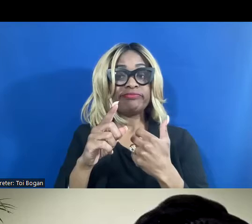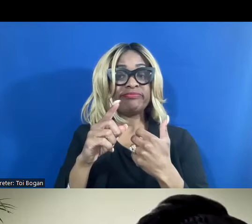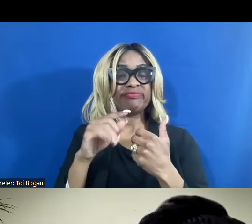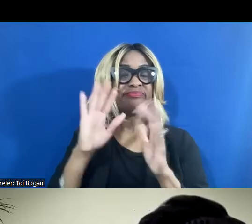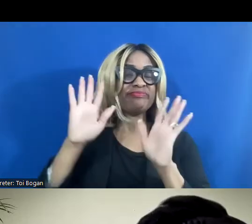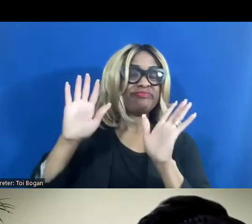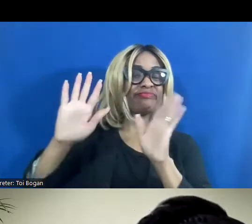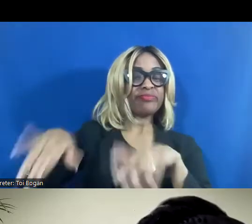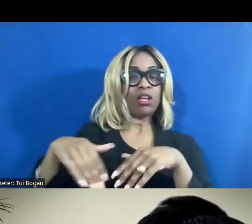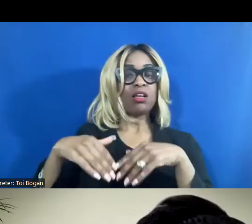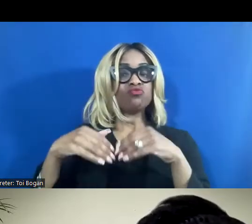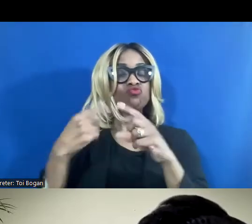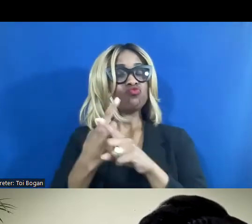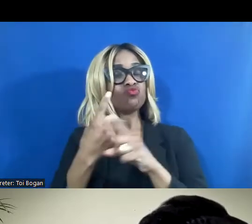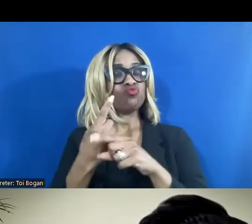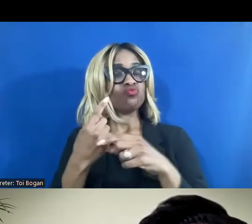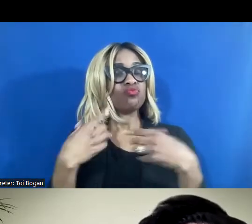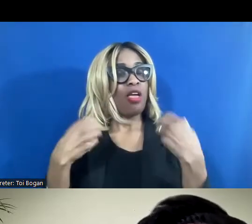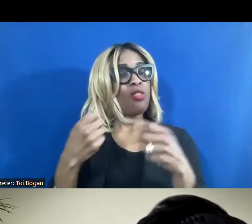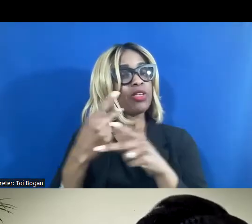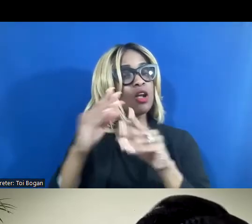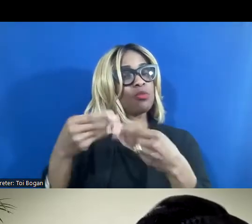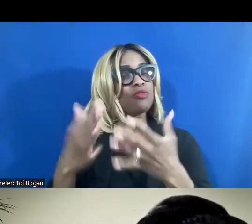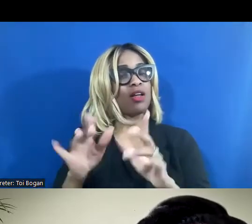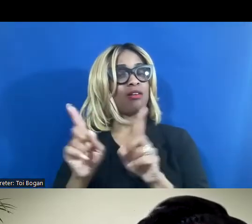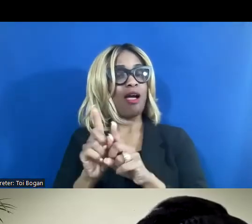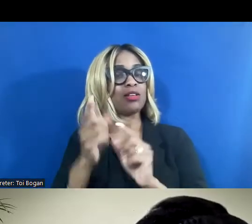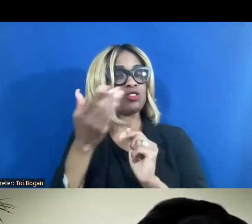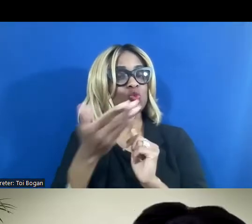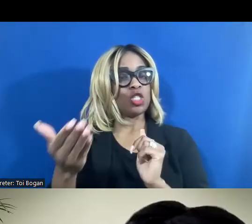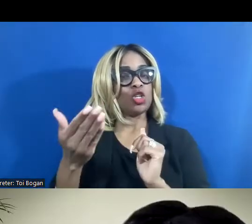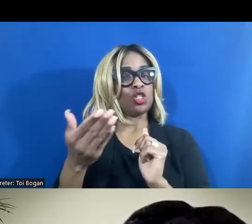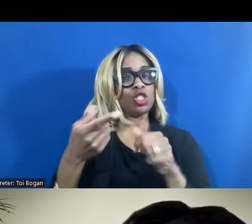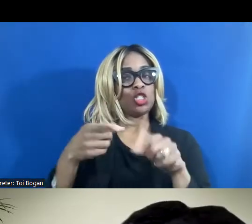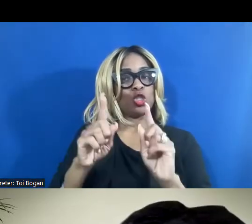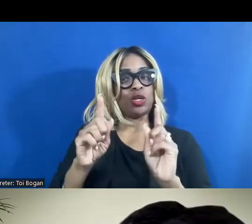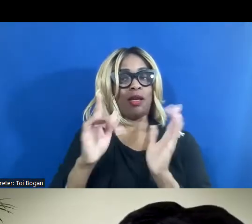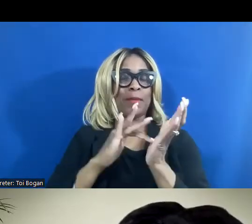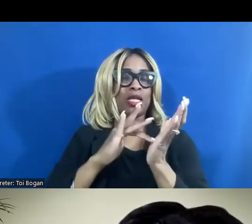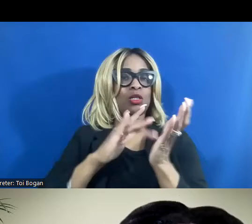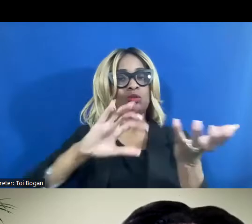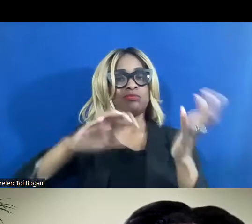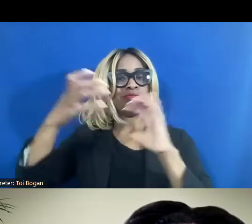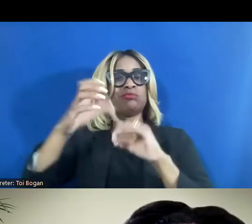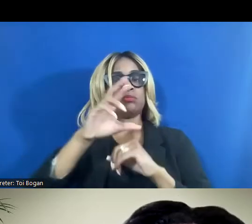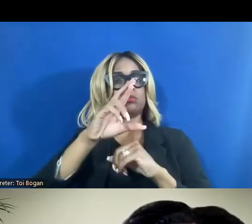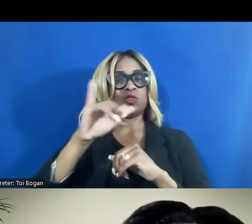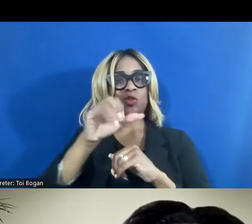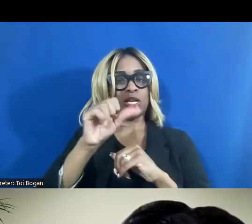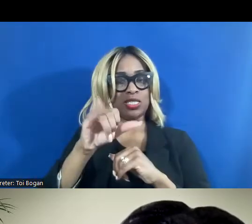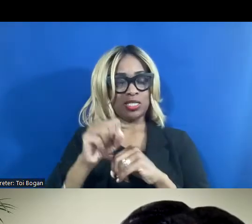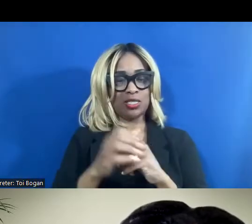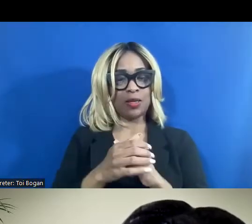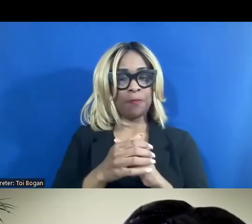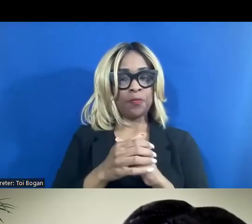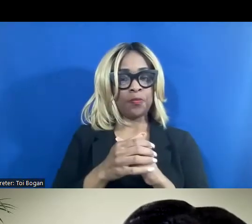traditional healthcare providers as a resource during a medical crisis. And all